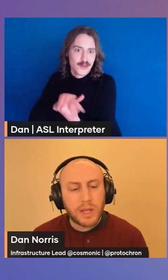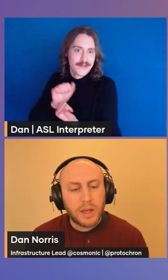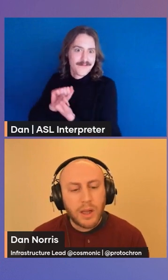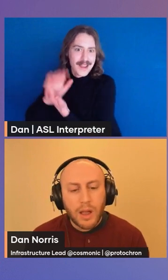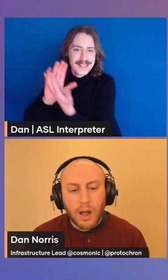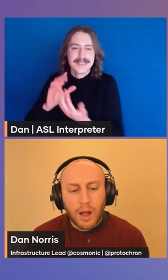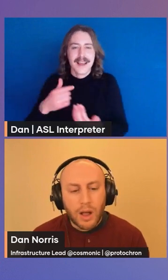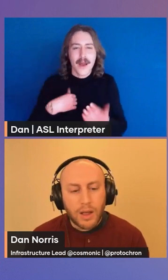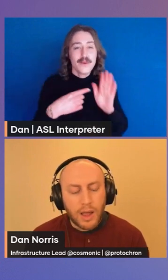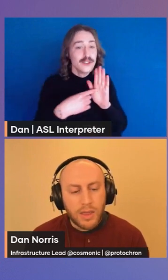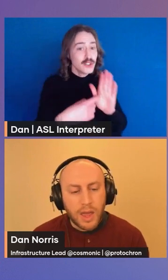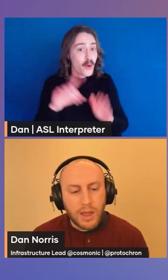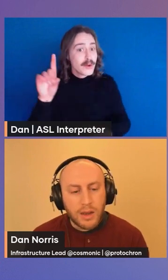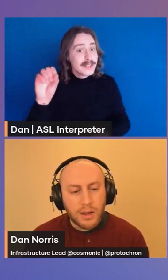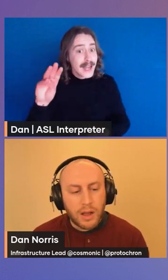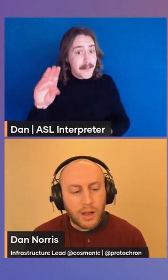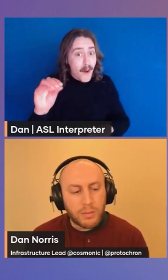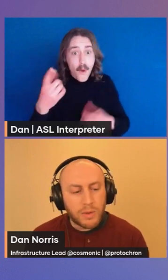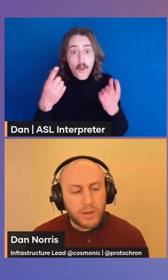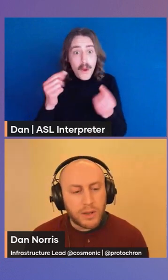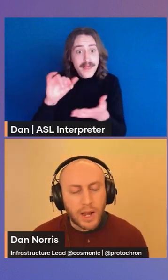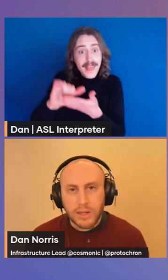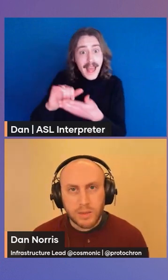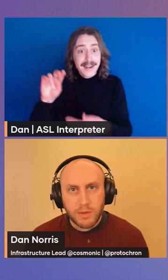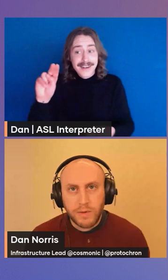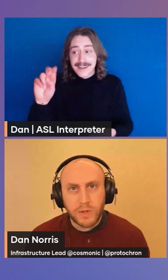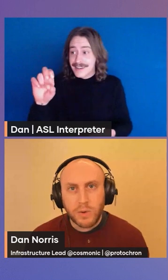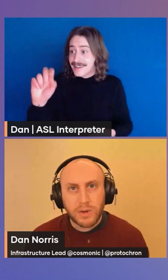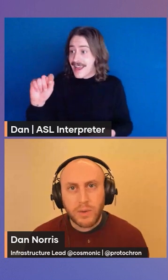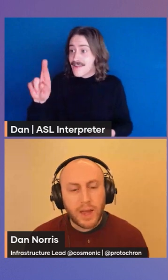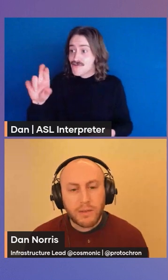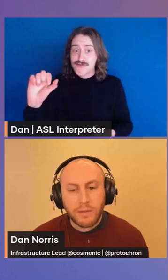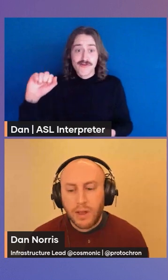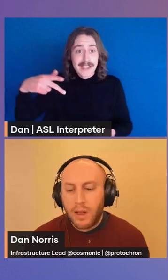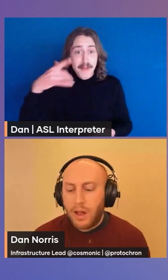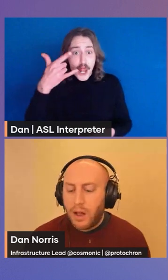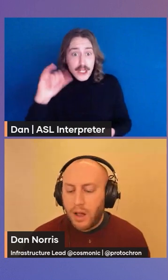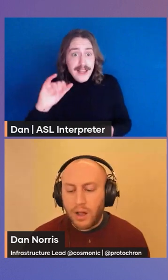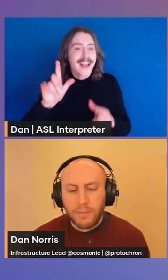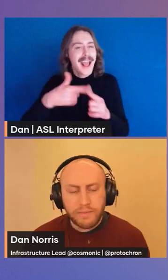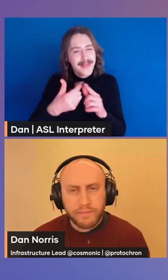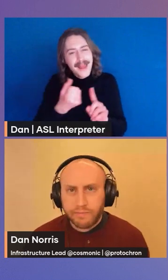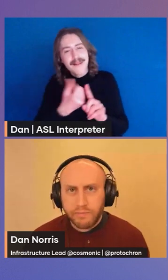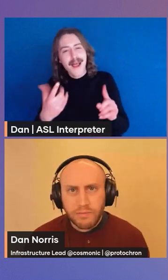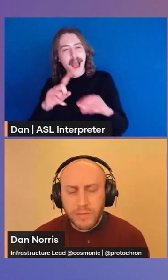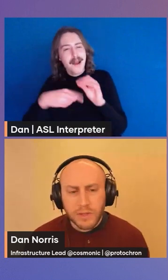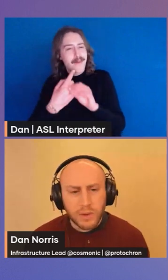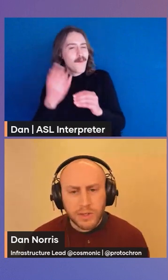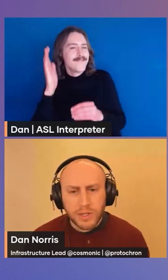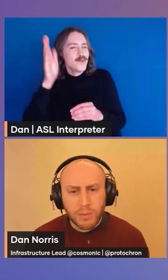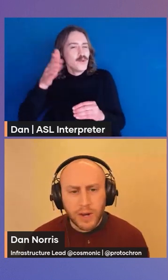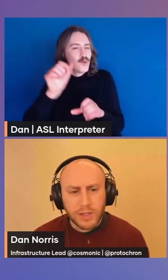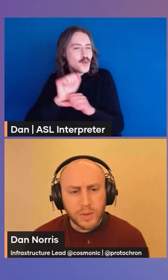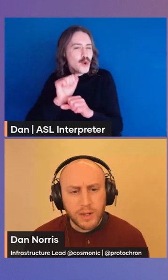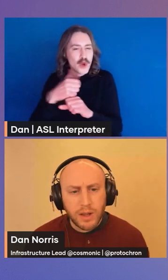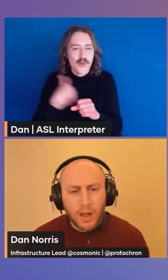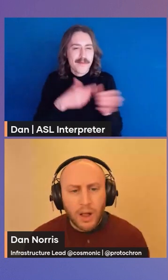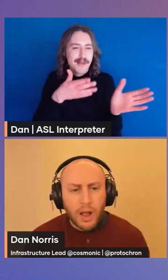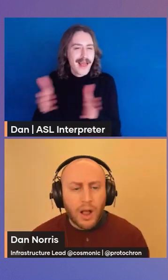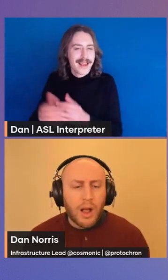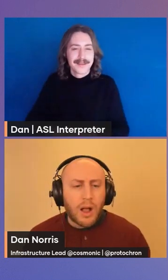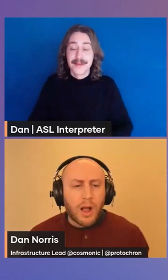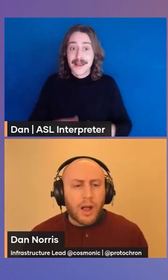looks like, and then highlight some of the future work that we have. So I'll just jump right into it.